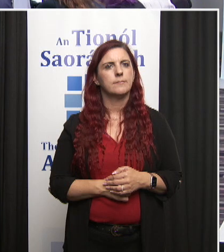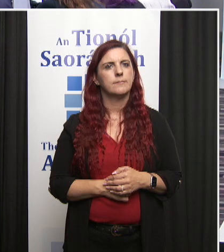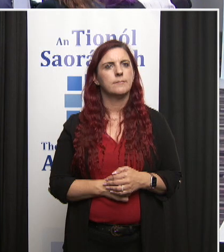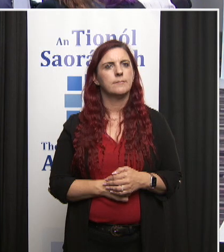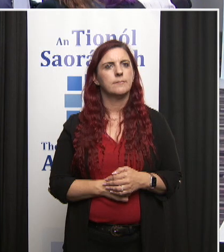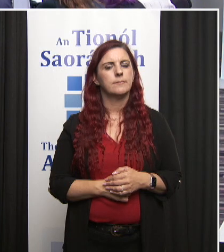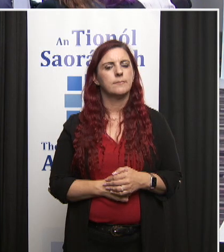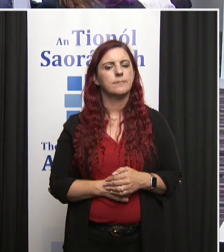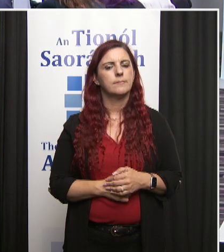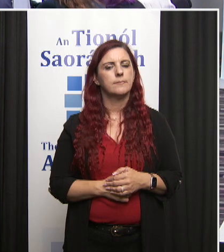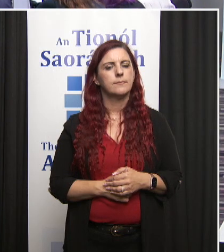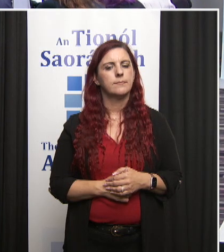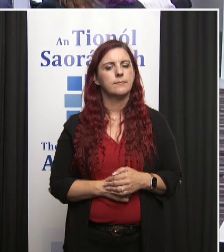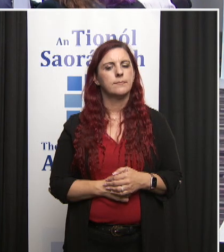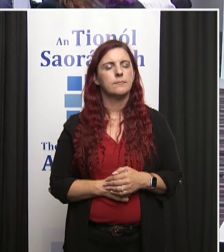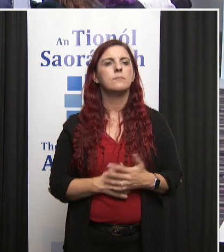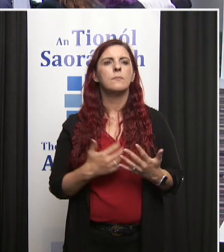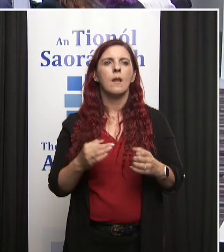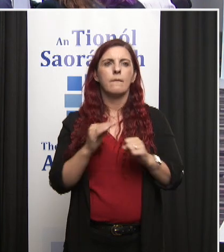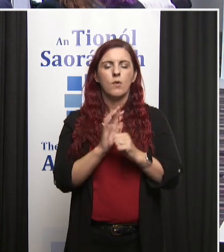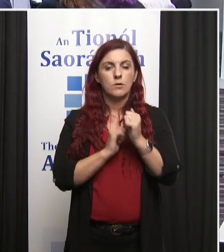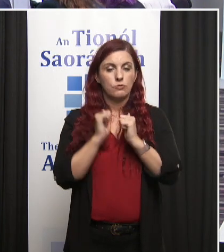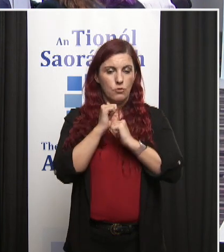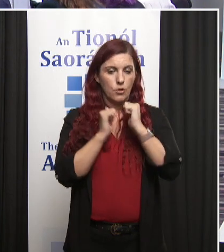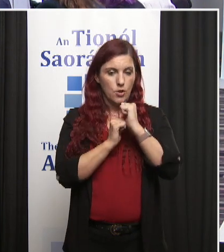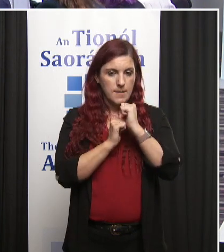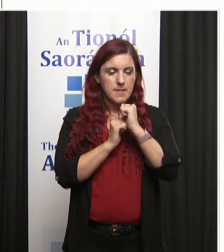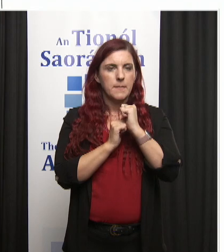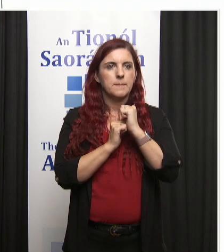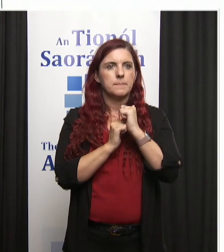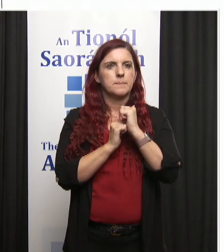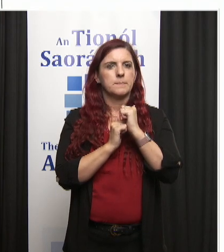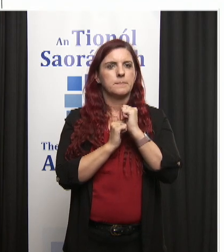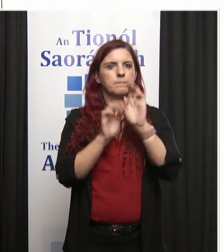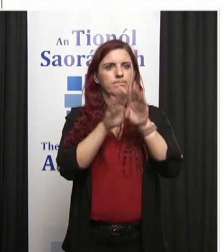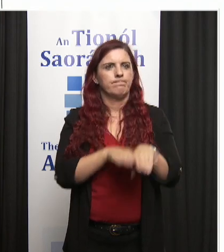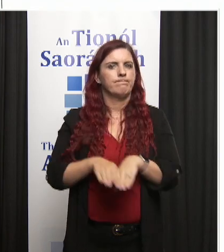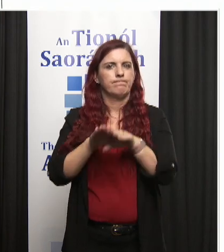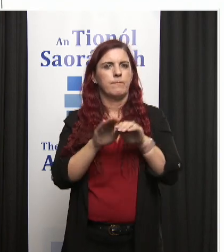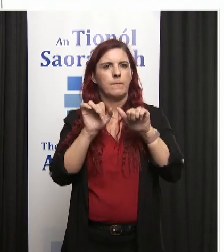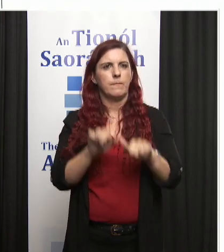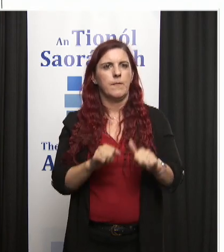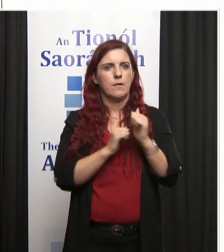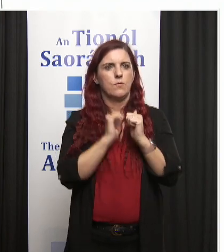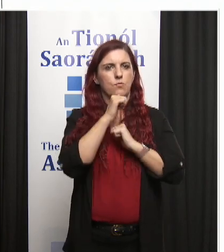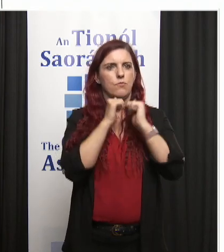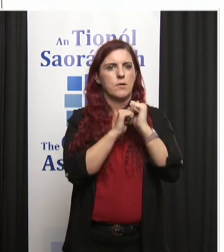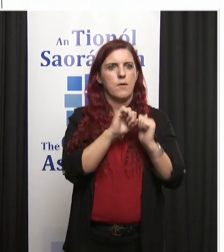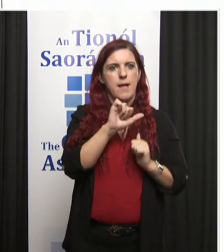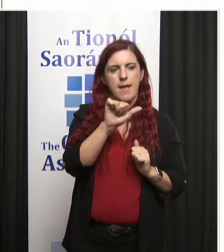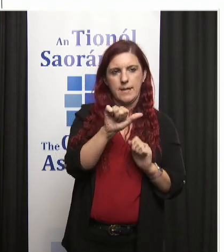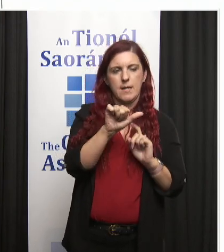Now, in terms of the structures, it was unanimous that structure A or example A was what